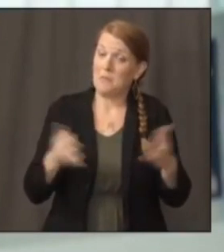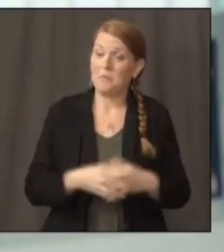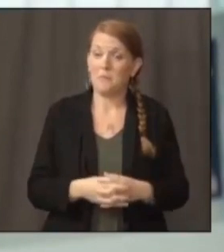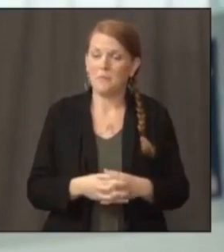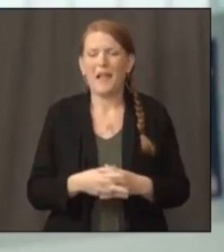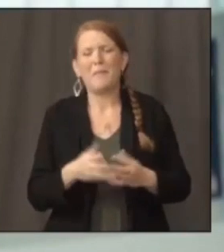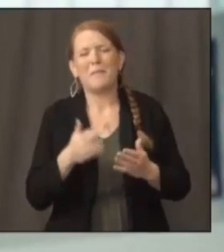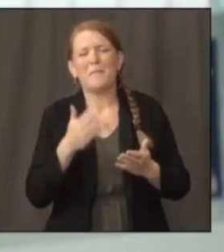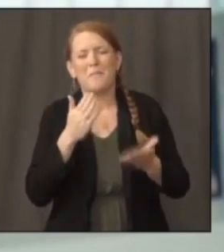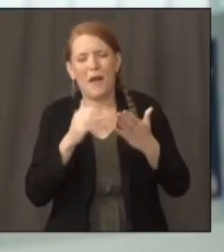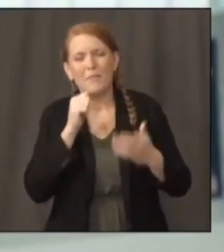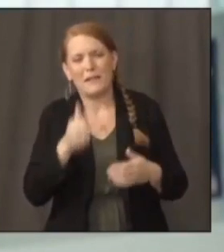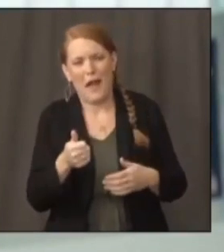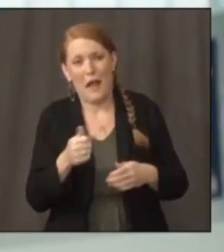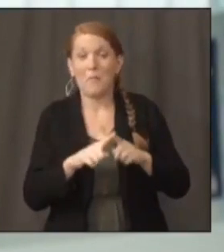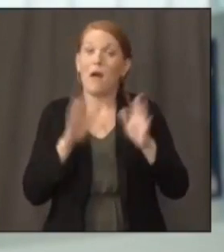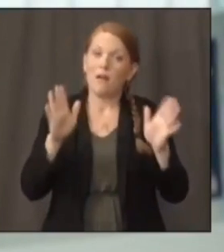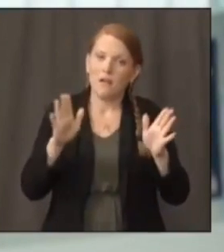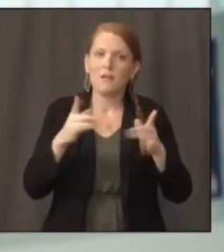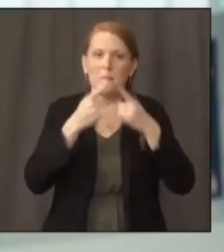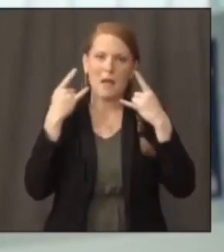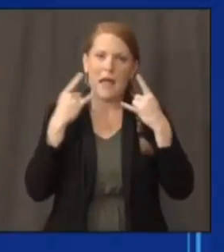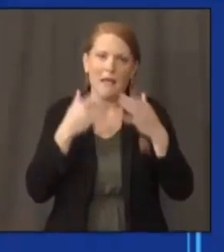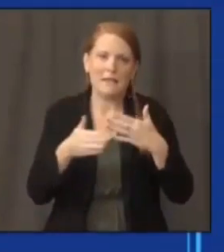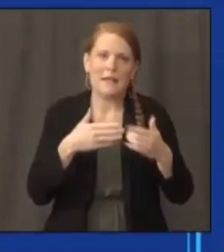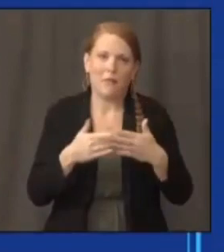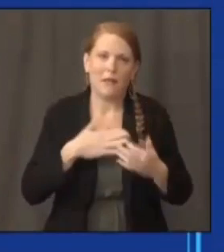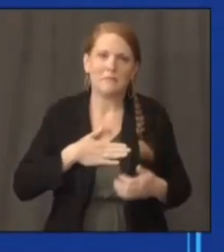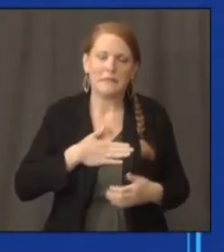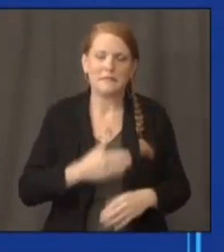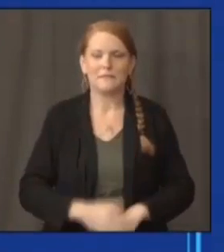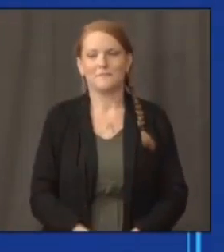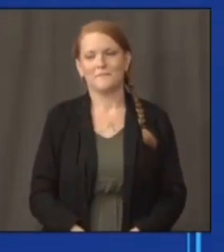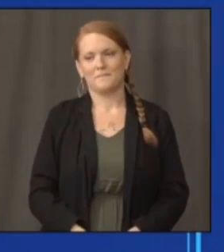You probably won't, but wear a mask.